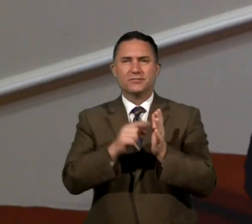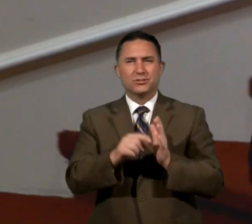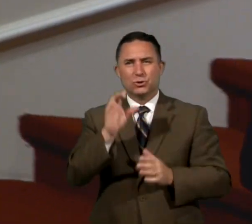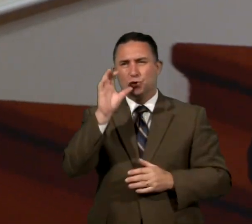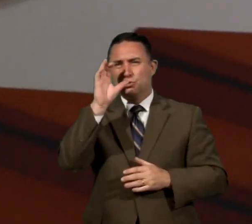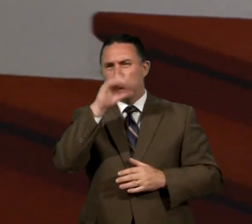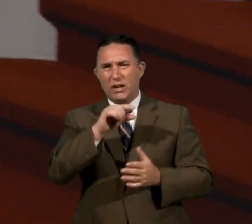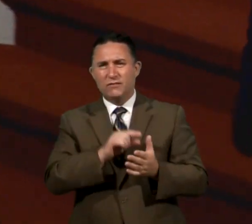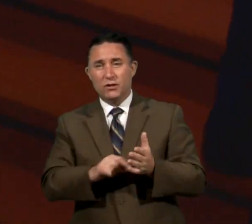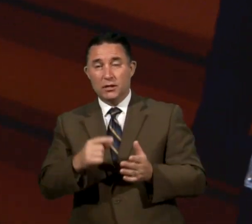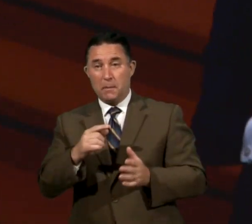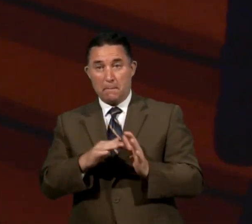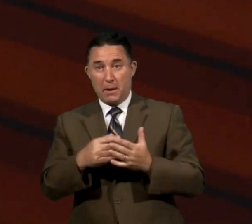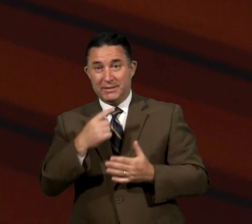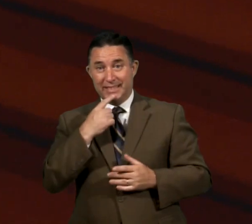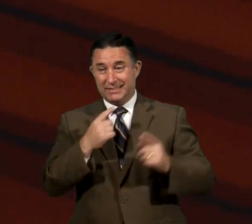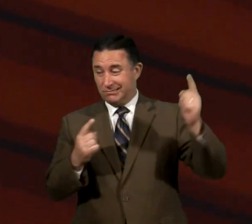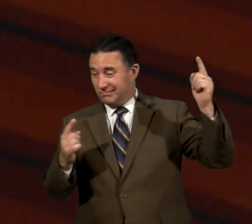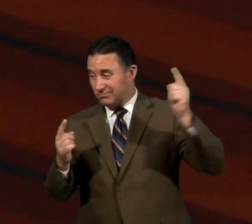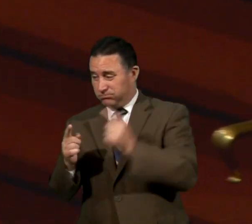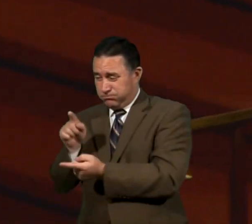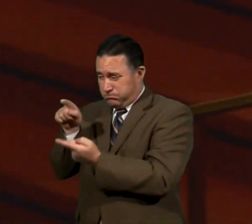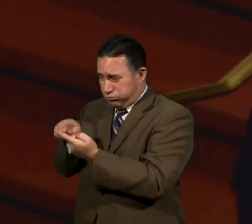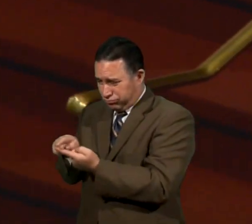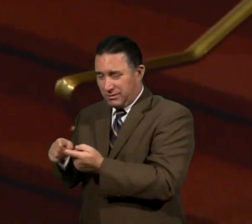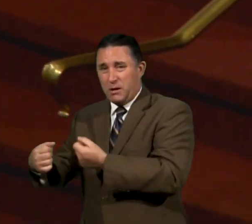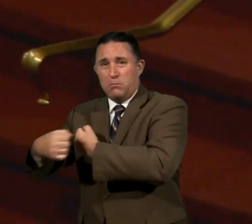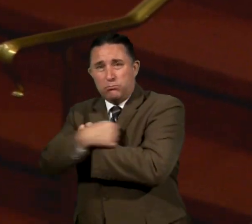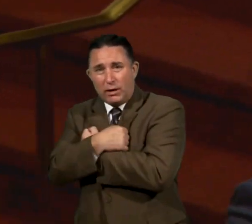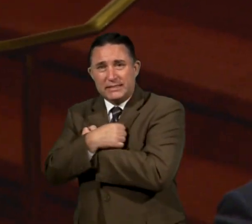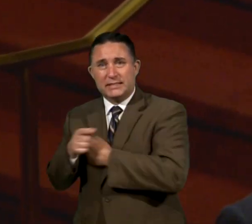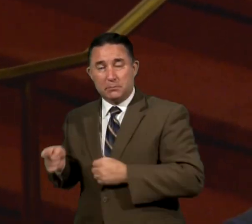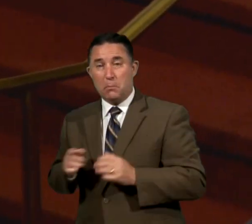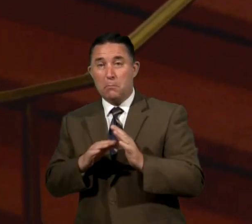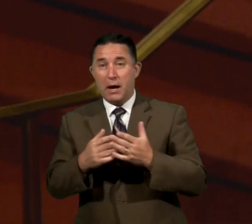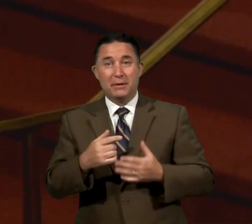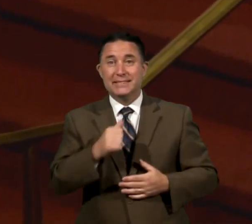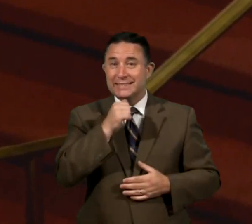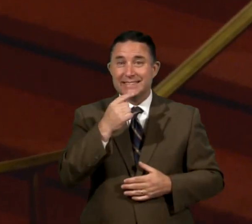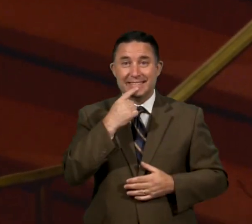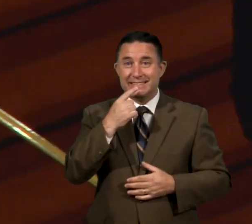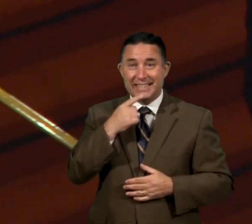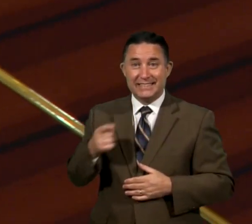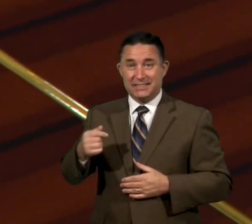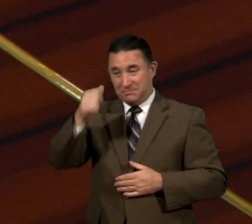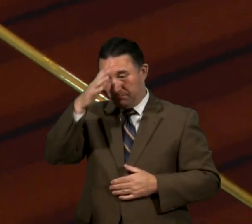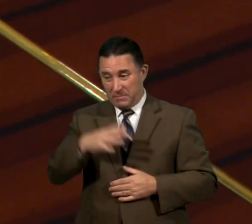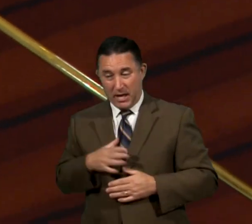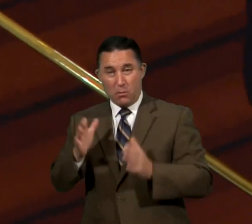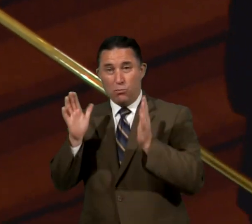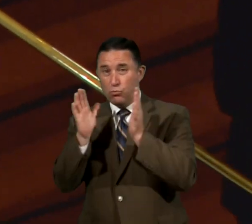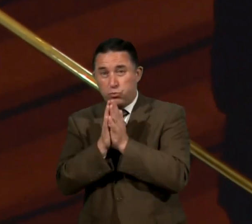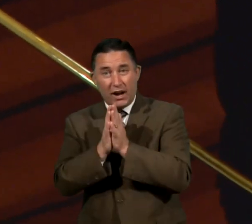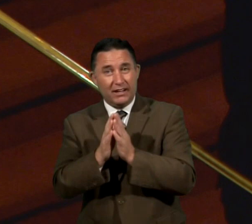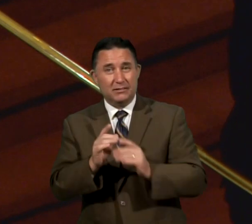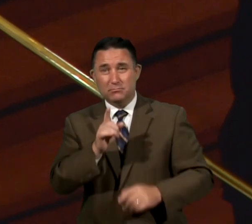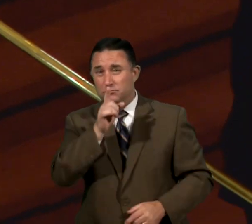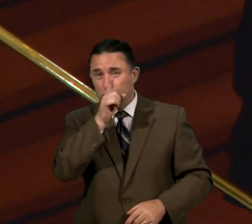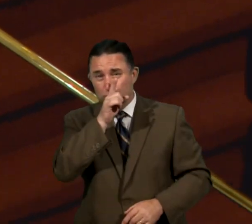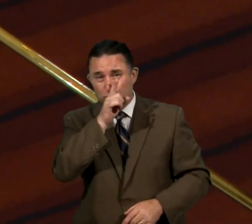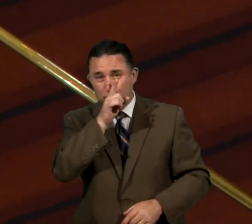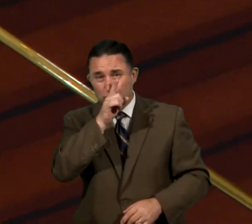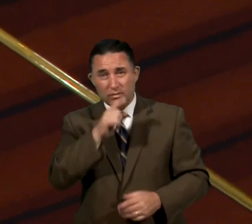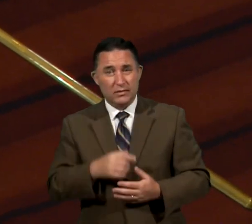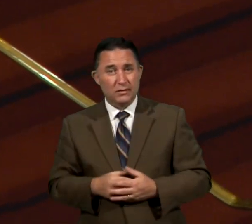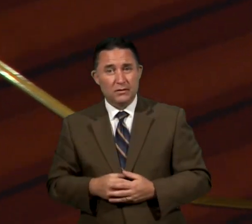strange text because the Bible says he ran down, fell upon him, embraced him. The Bible did not say that this man prayed. Come on.